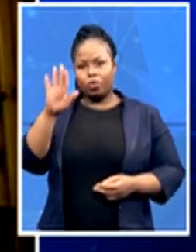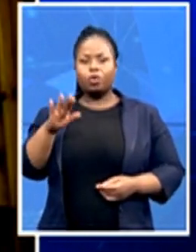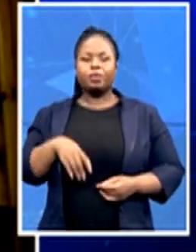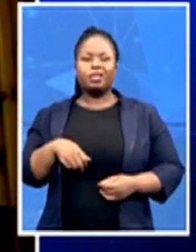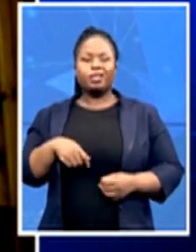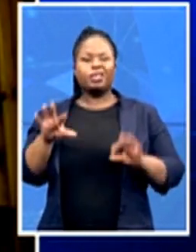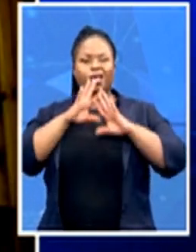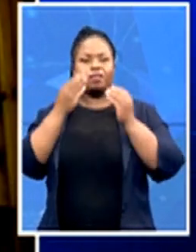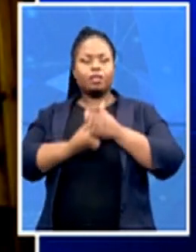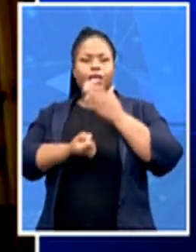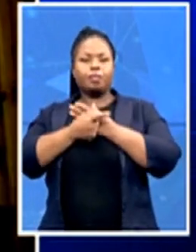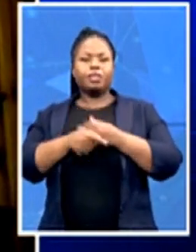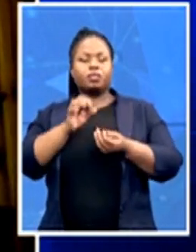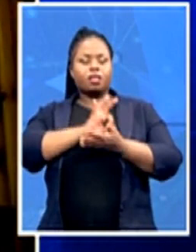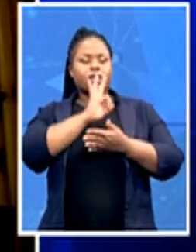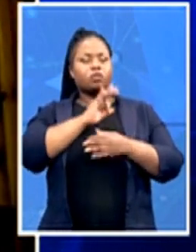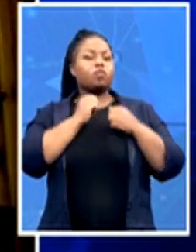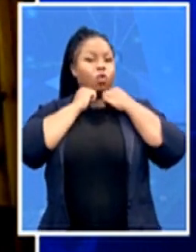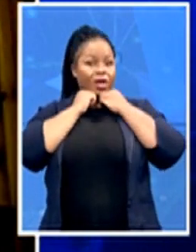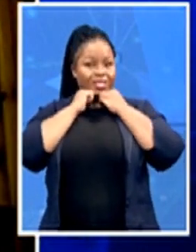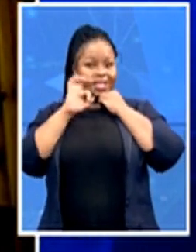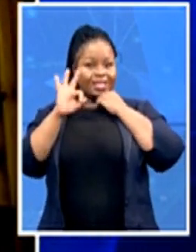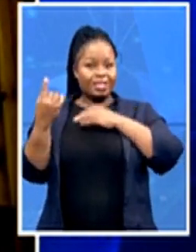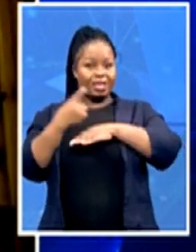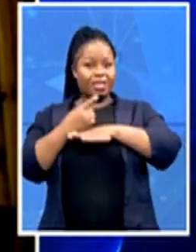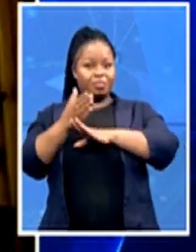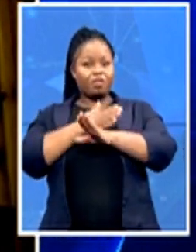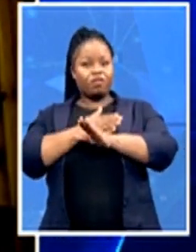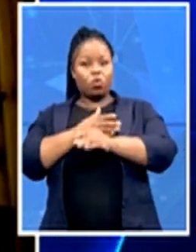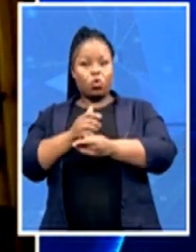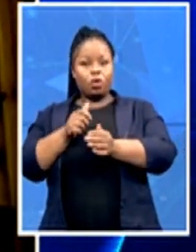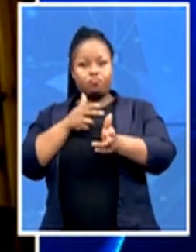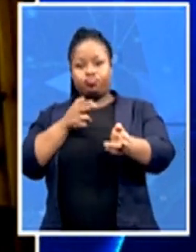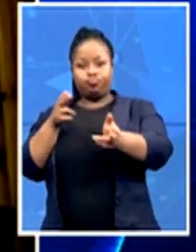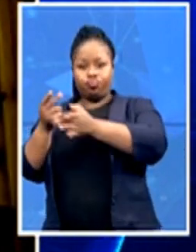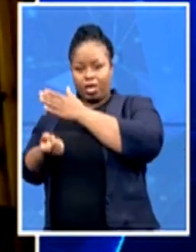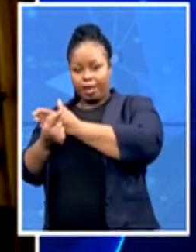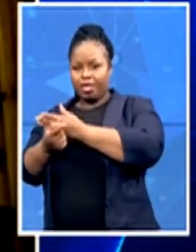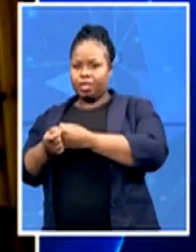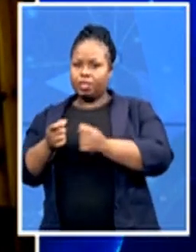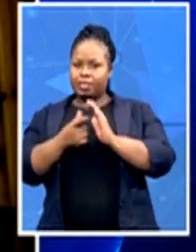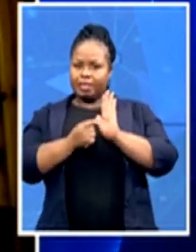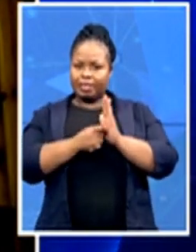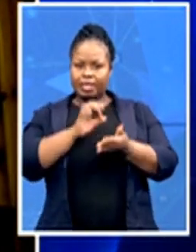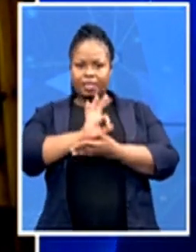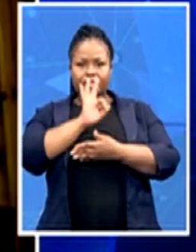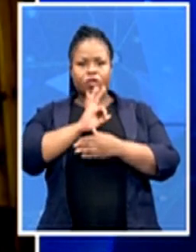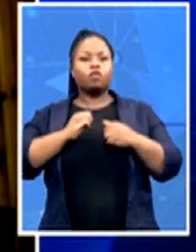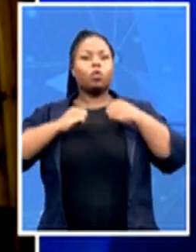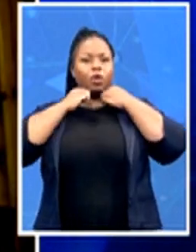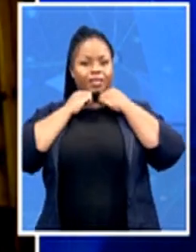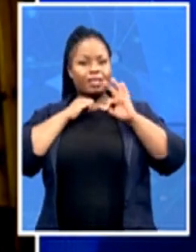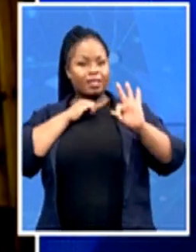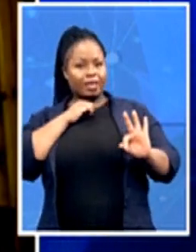infamous Marikana Massacre. So on the 13th of August, three miners died in the hands of the